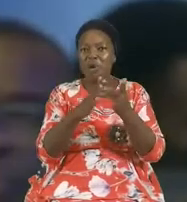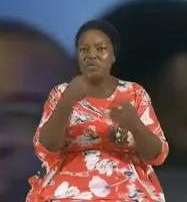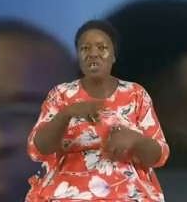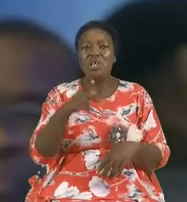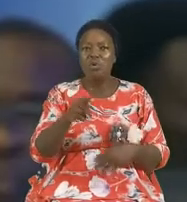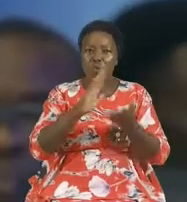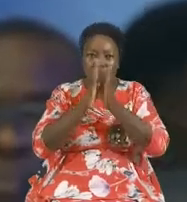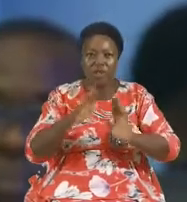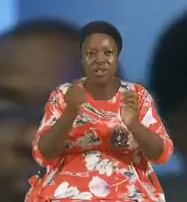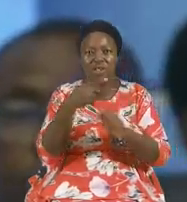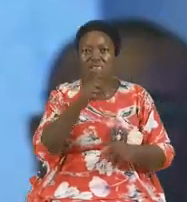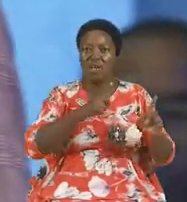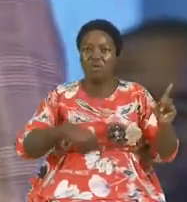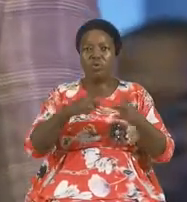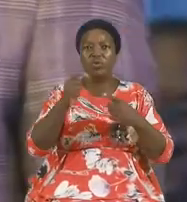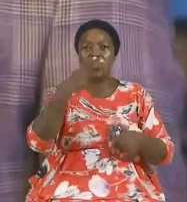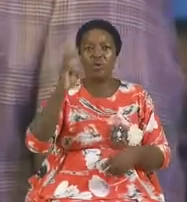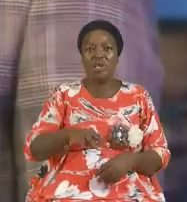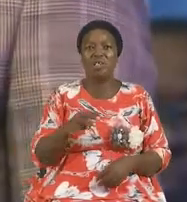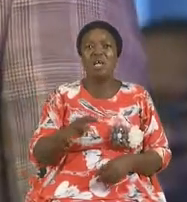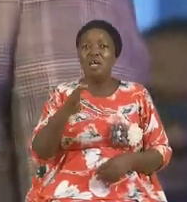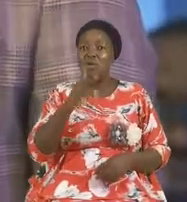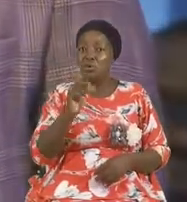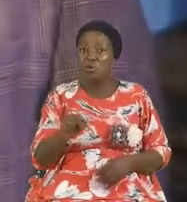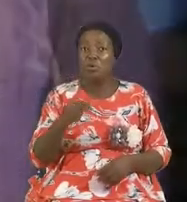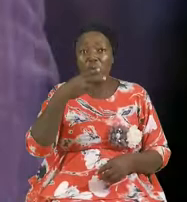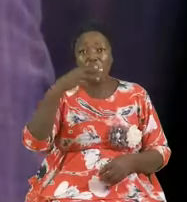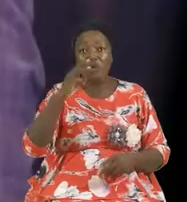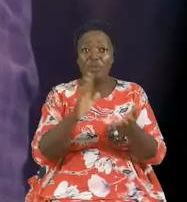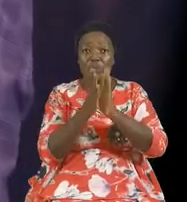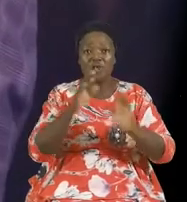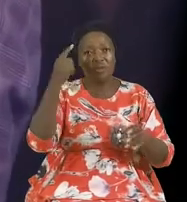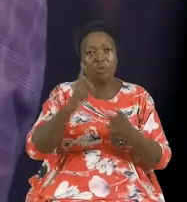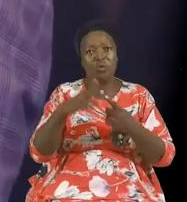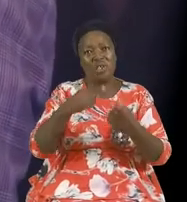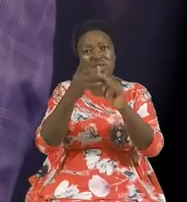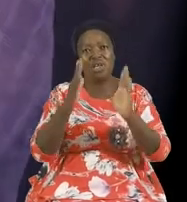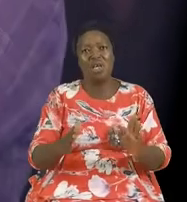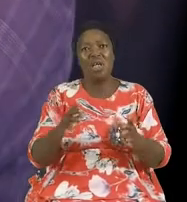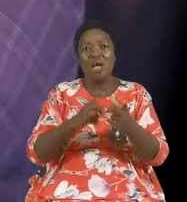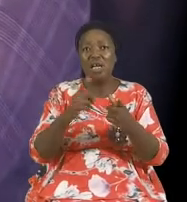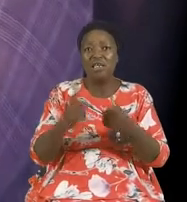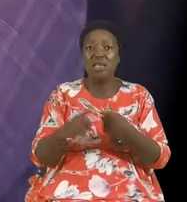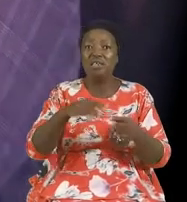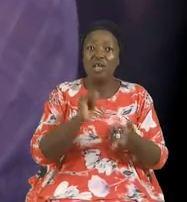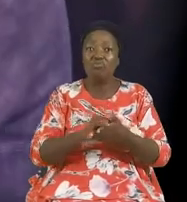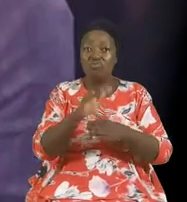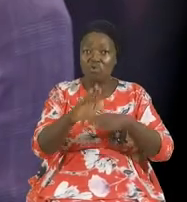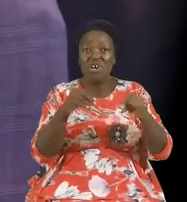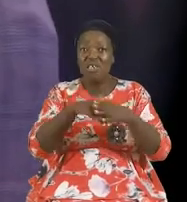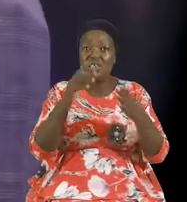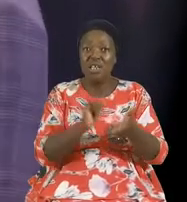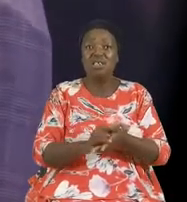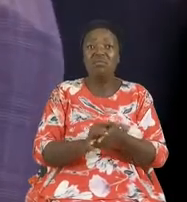enemies of God. And the Bible says, there is no peace, says the Lord, to the wicked. There's no peace to the